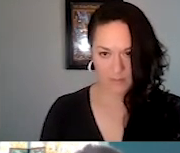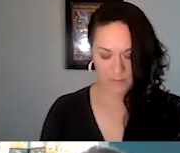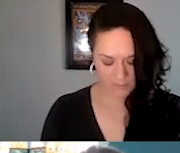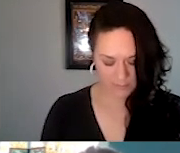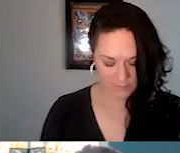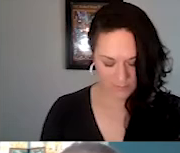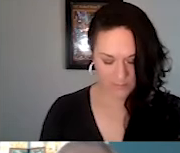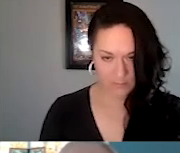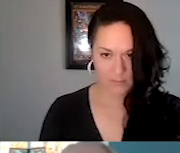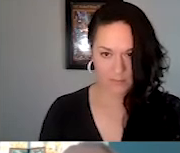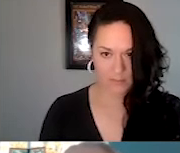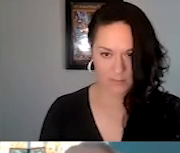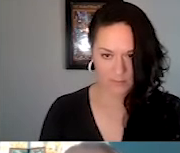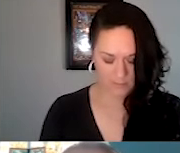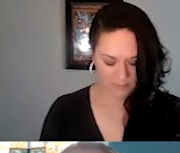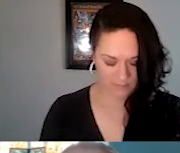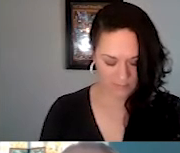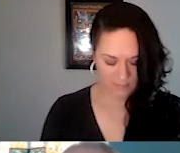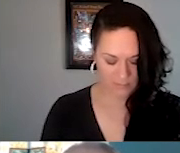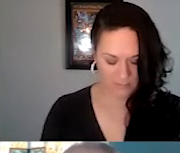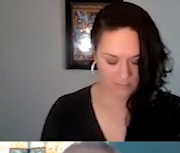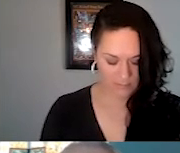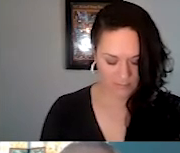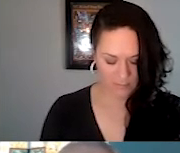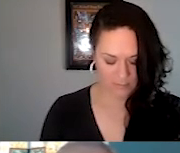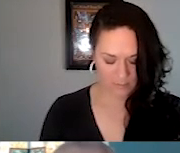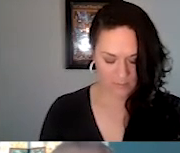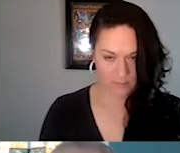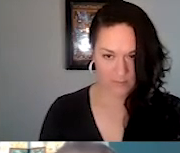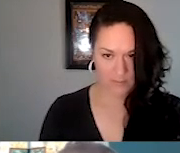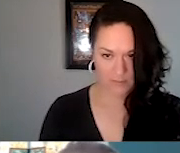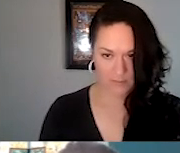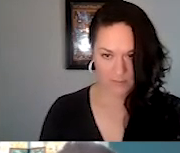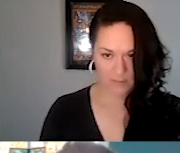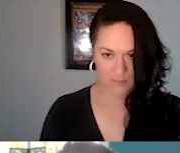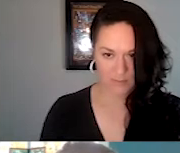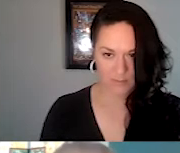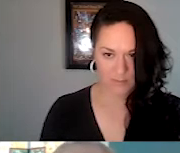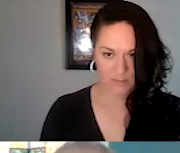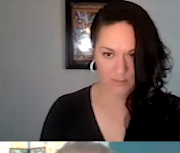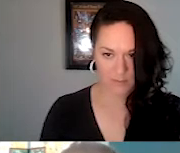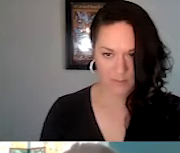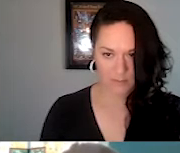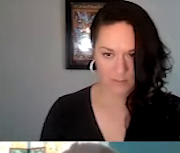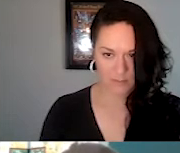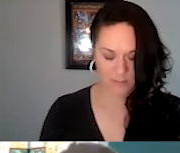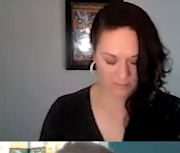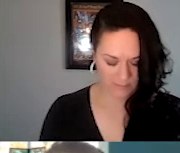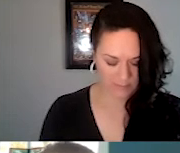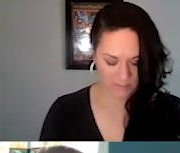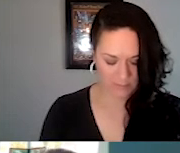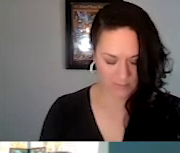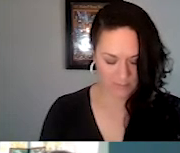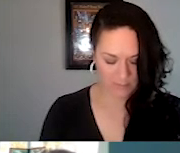things for alcohol. We need to be doing it for these as well, and then document what's going on. Are 12-year-olds going in and being able to buy